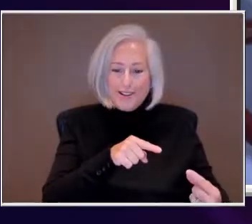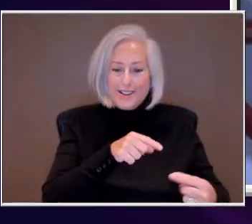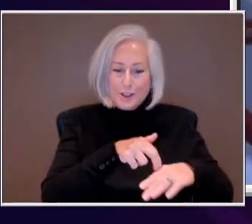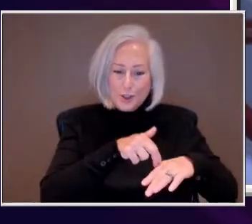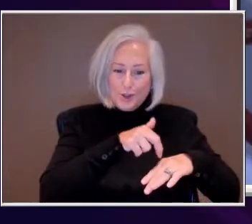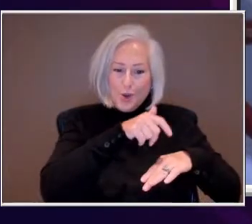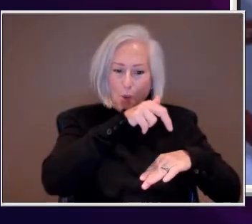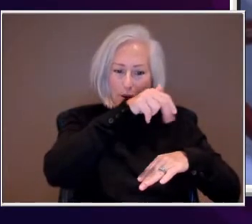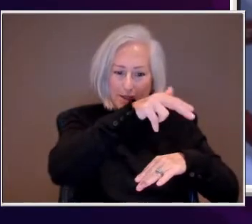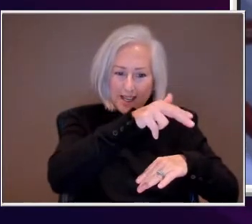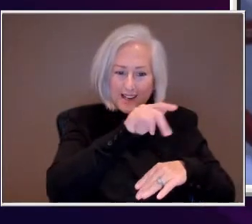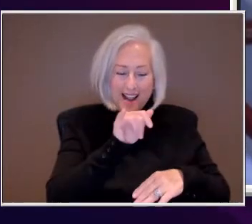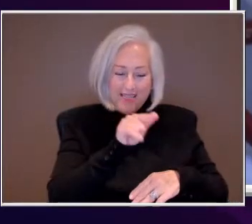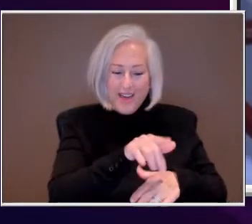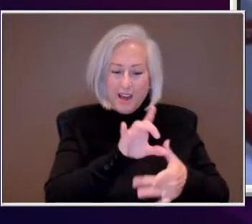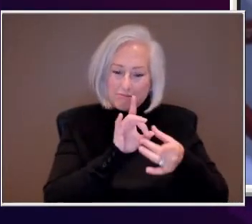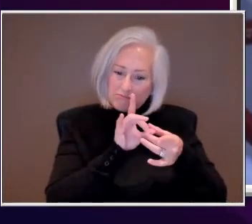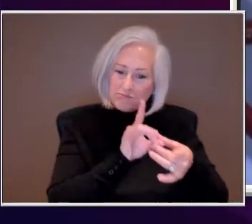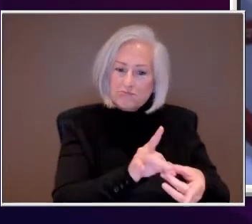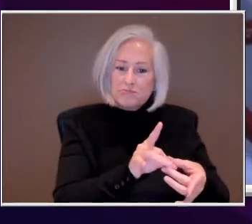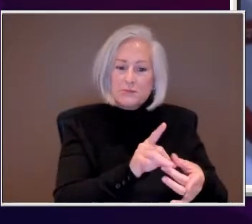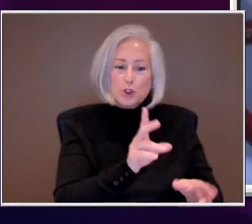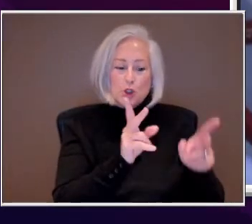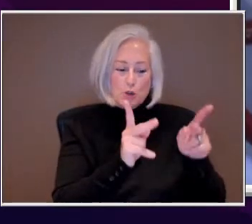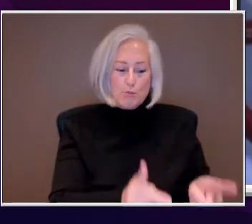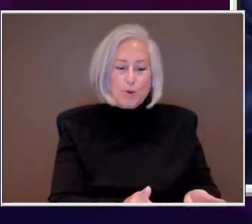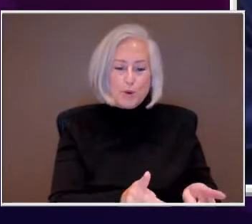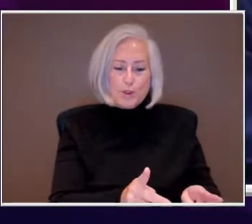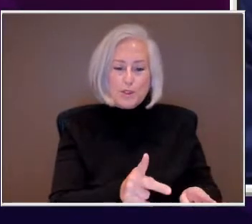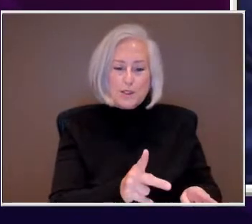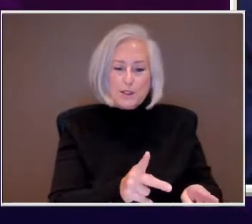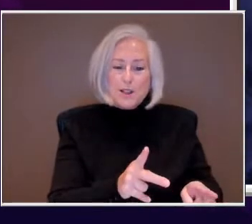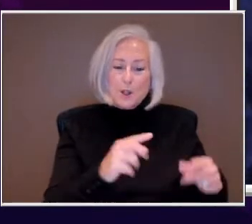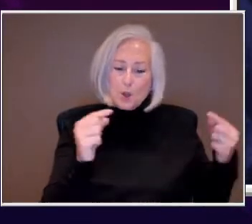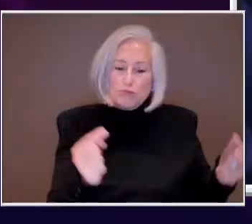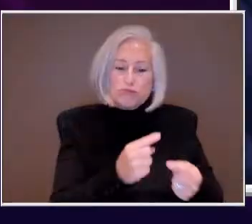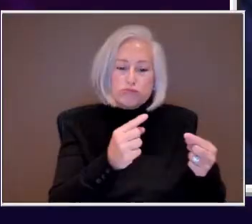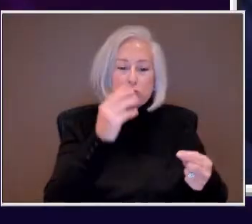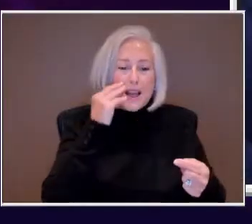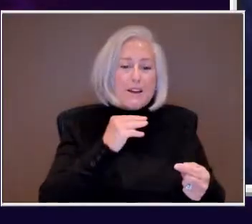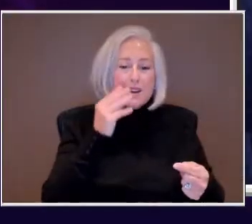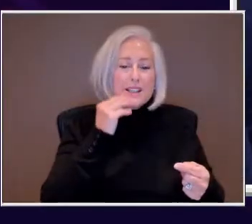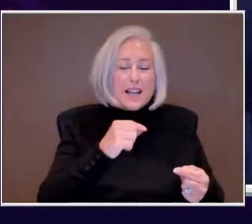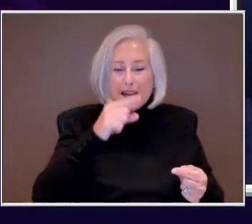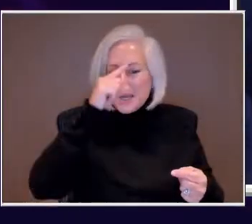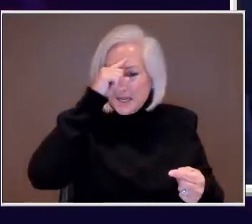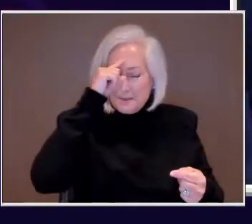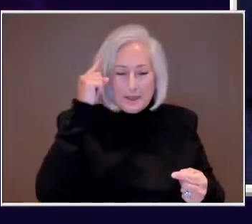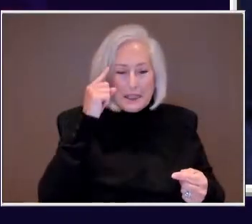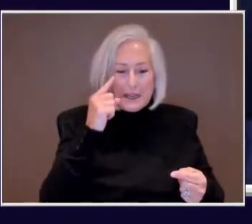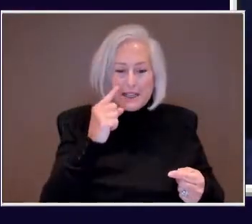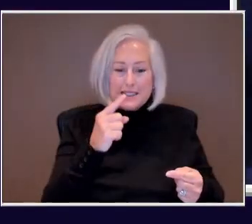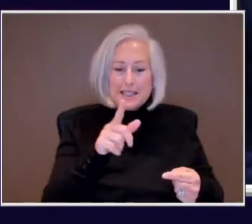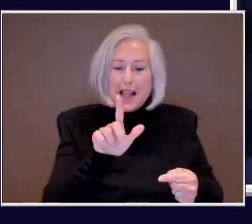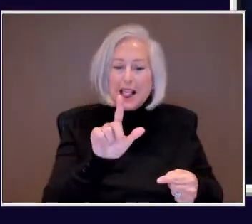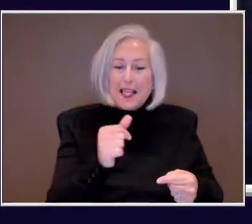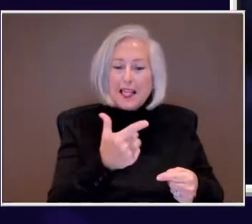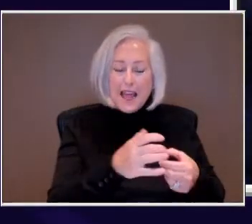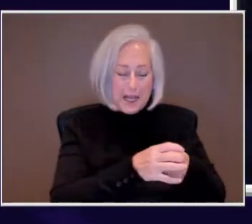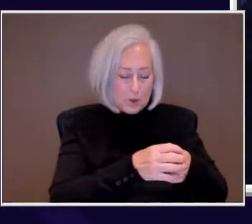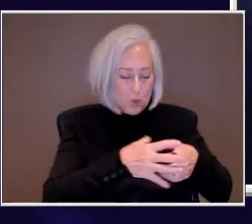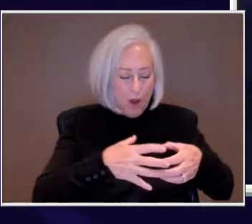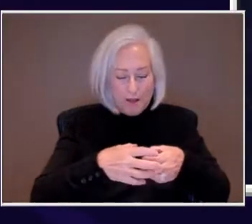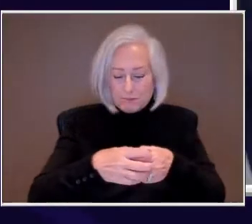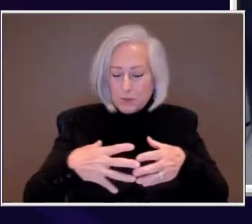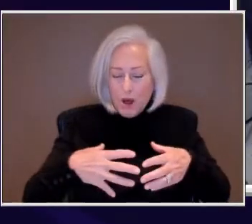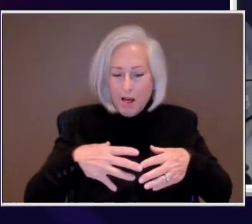in pain every day because his legs were so swollen. That symbolizes everything I couldn't do. And you know, when I see it and I look at it, I thought,